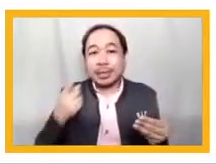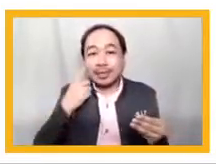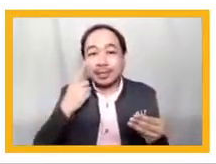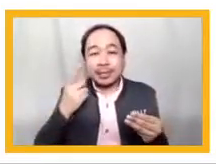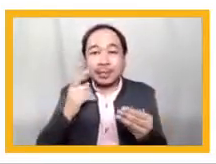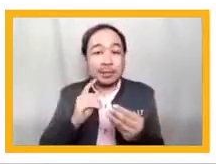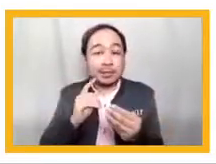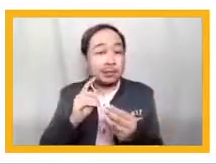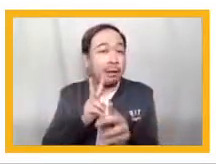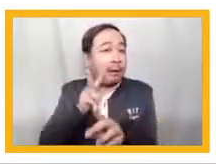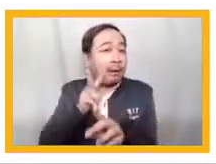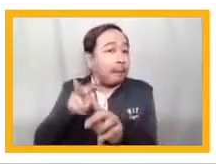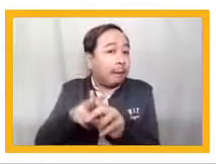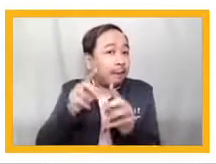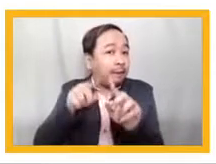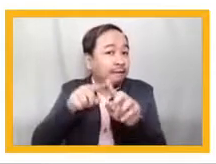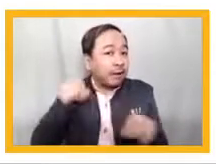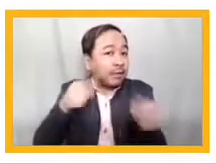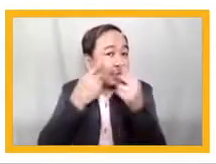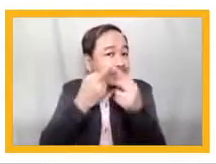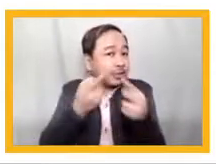and in the private sector.